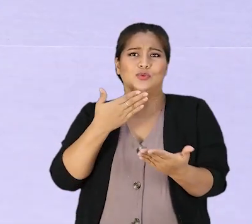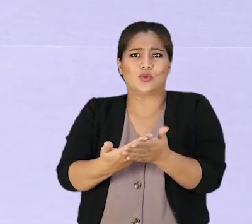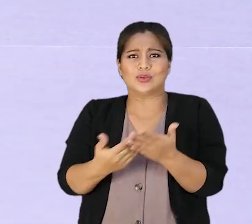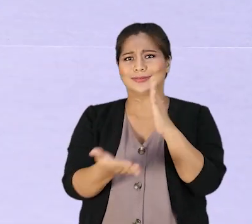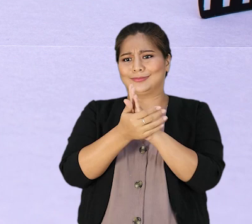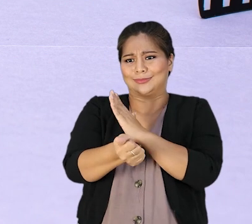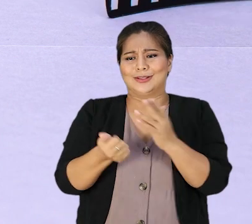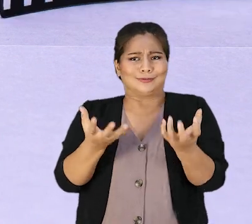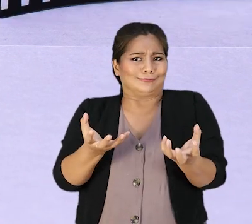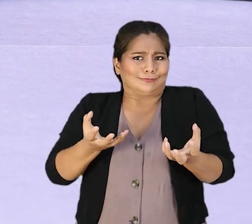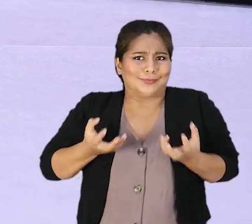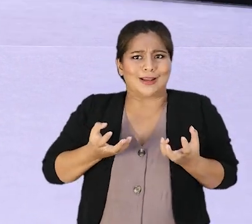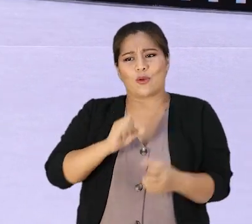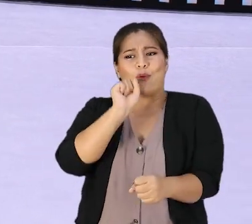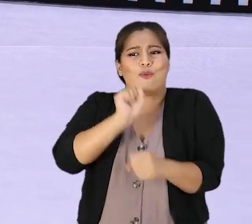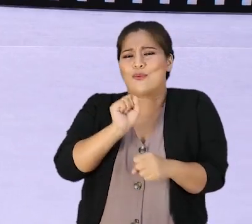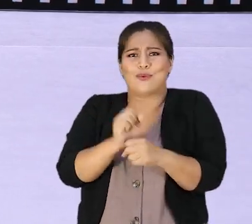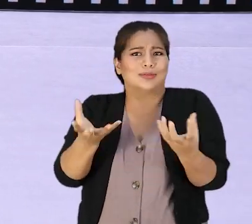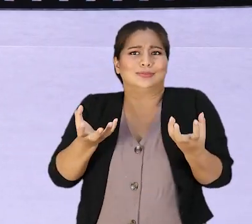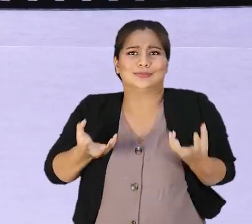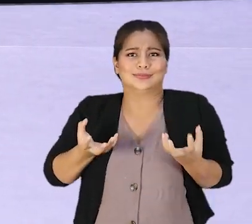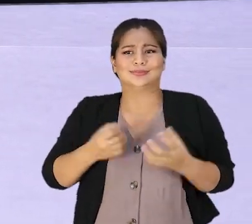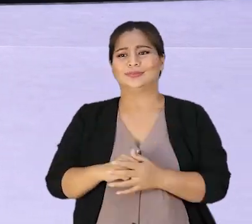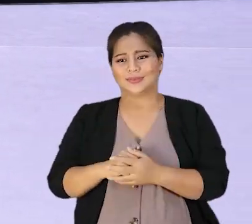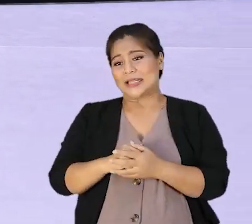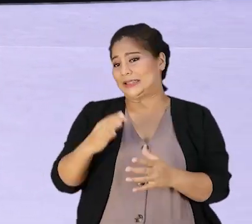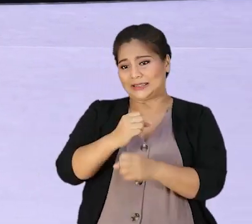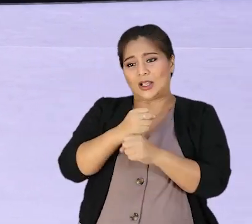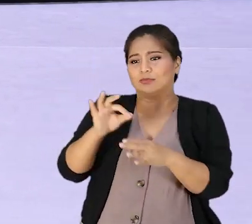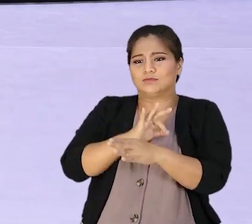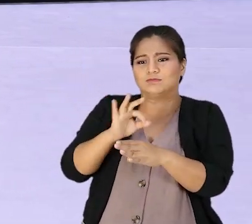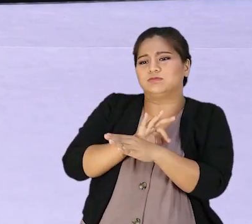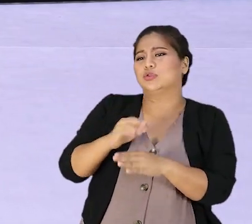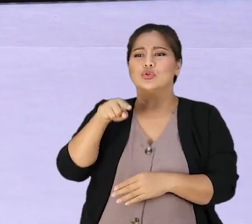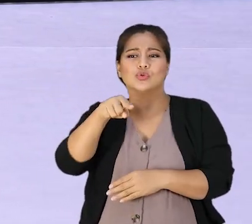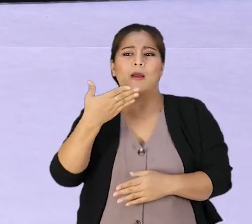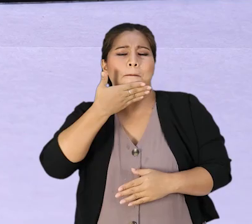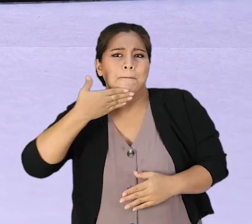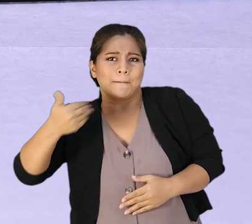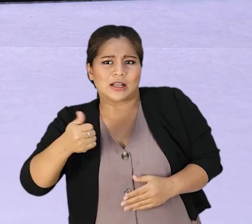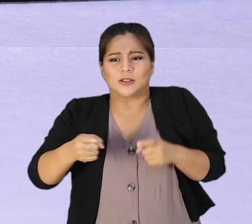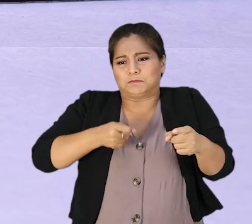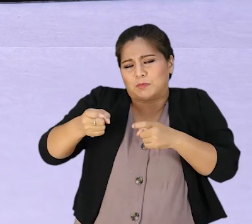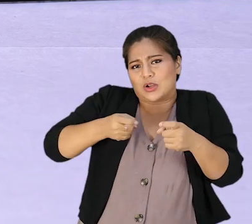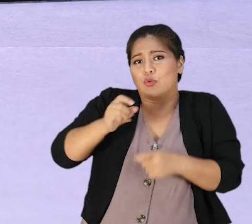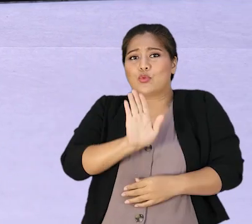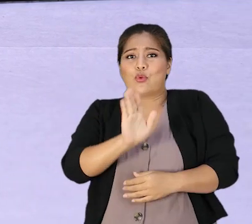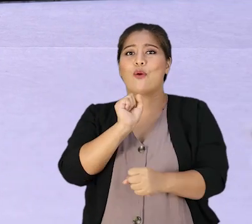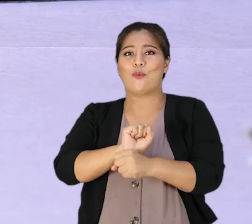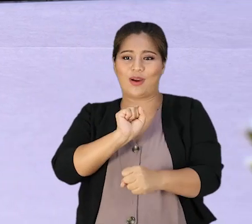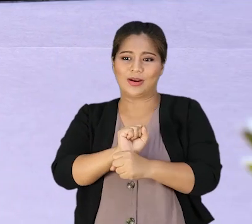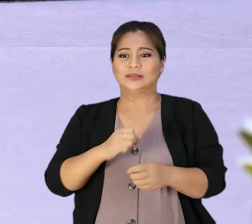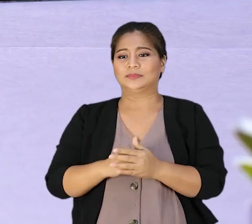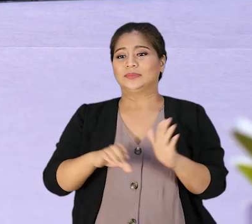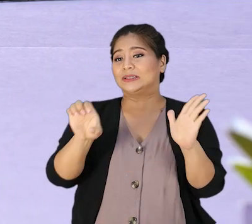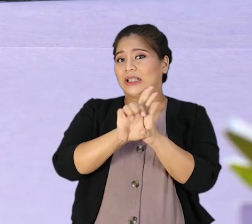First, it's good to have the skills you need so you can do the work you want to do. Take opportunities to receive training that will help you better manage